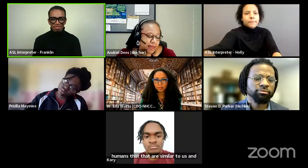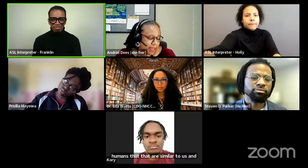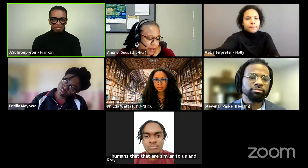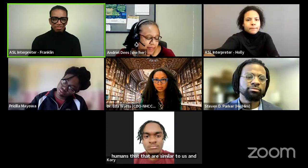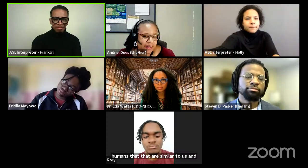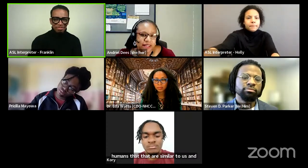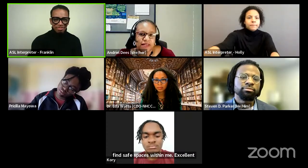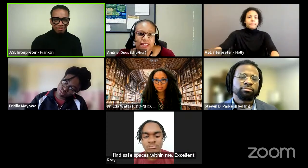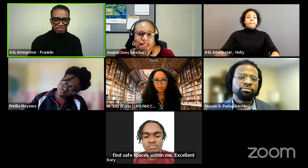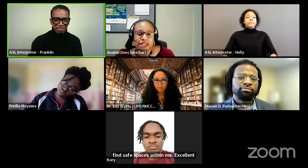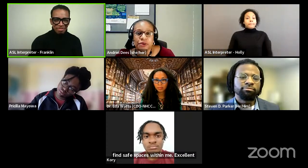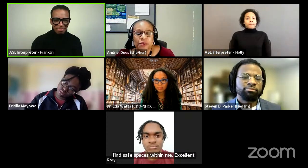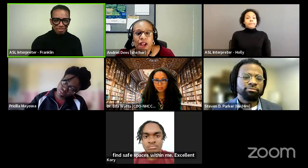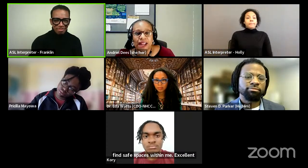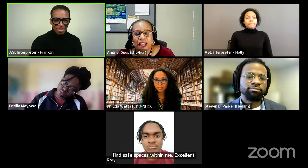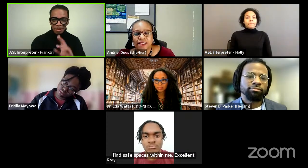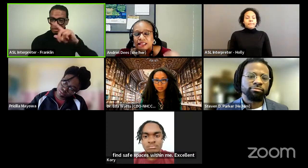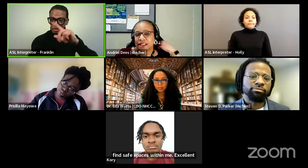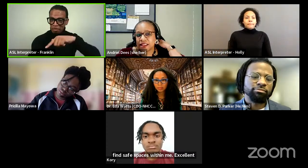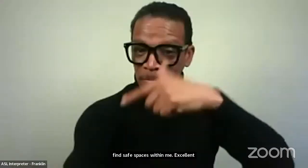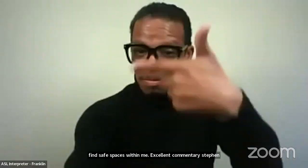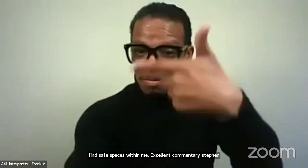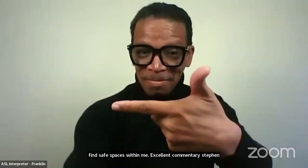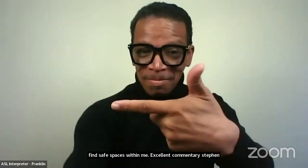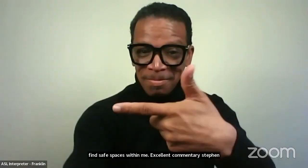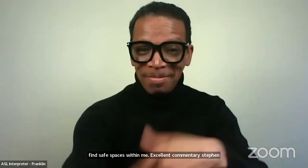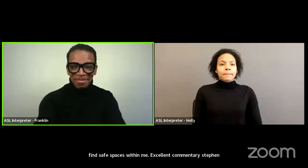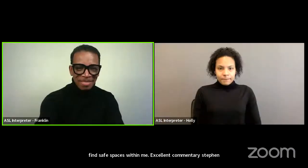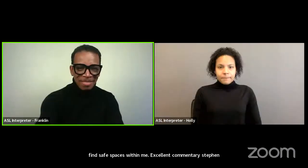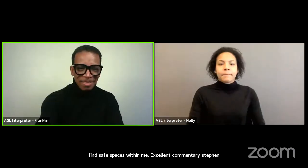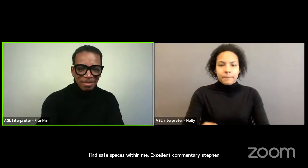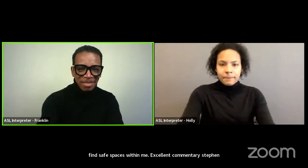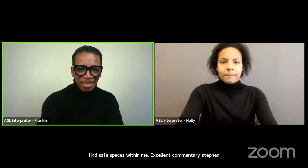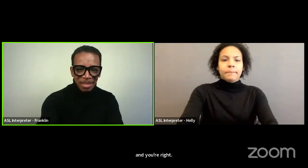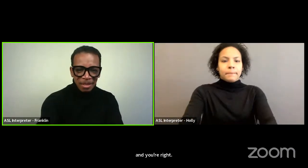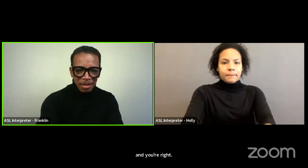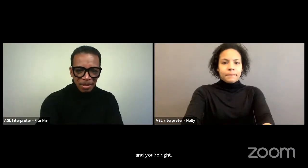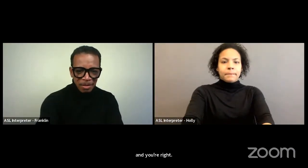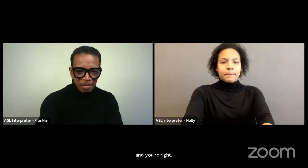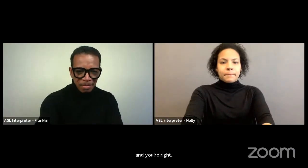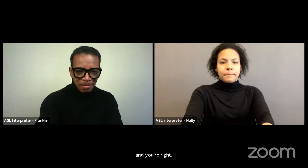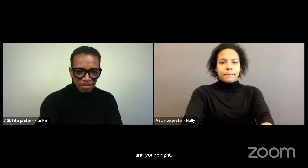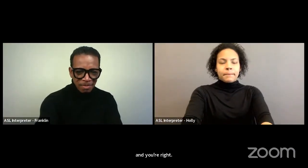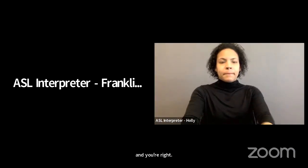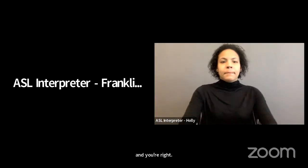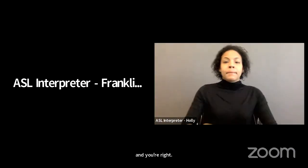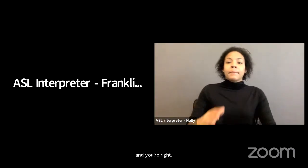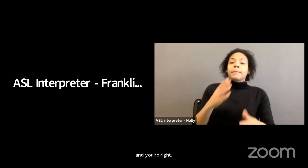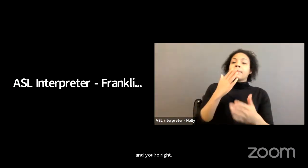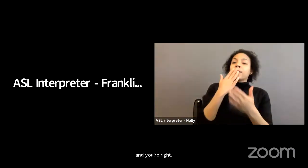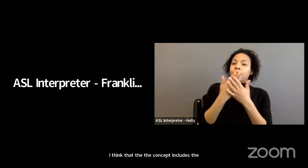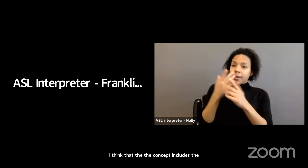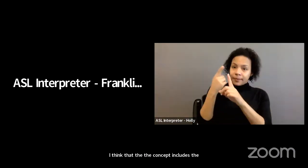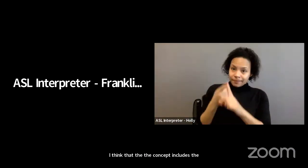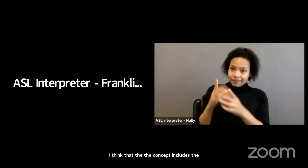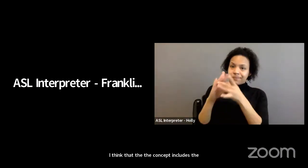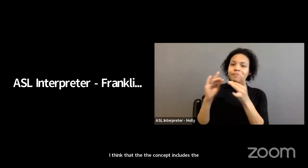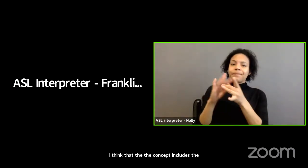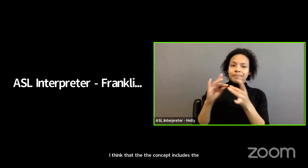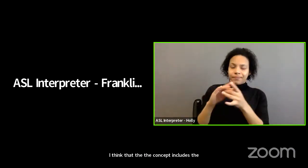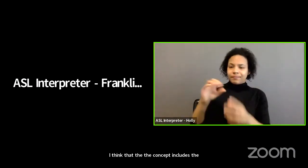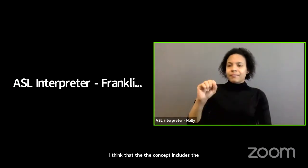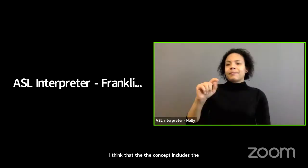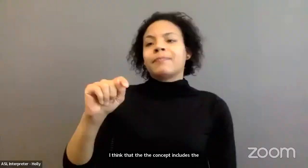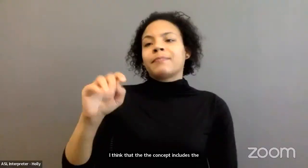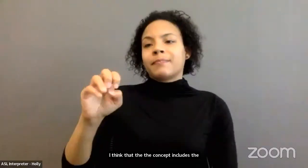Excellent commentary, Stephen. And you're right. I think that the concept includes the fact that we are